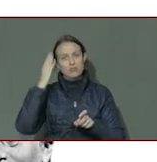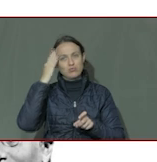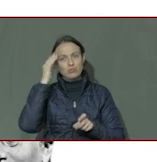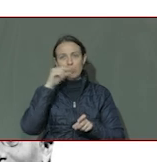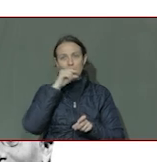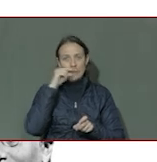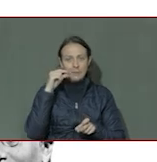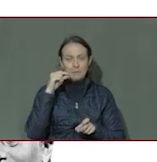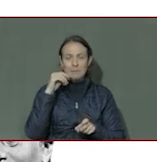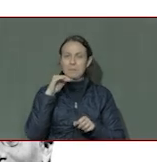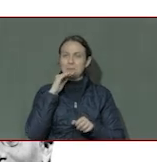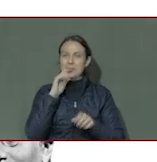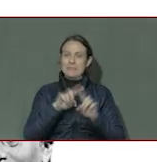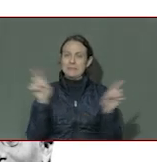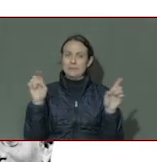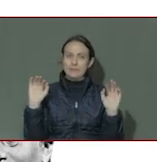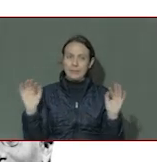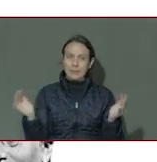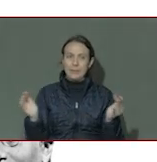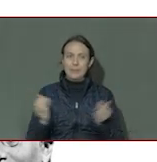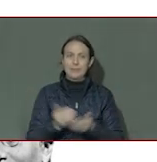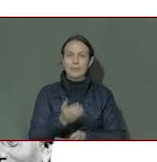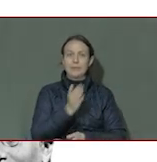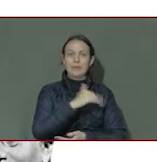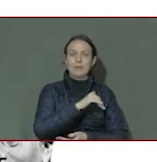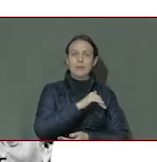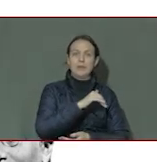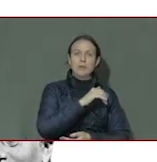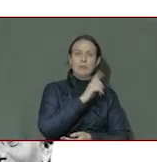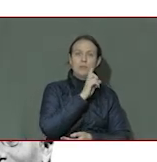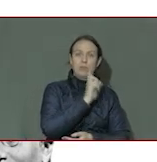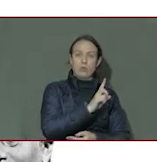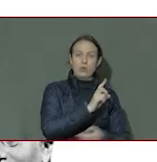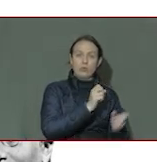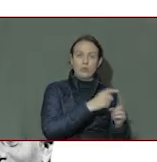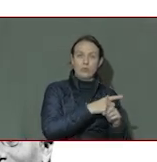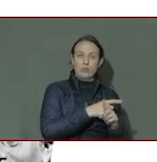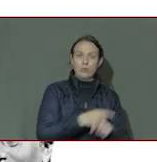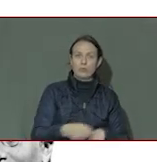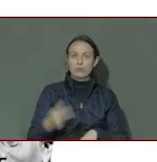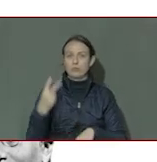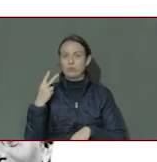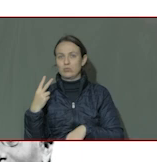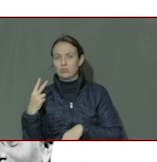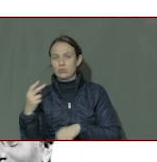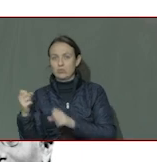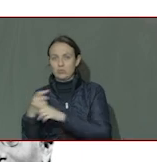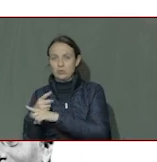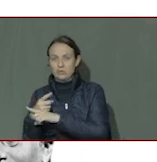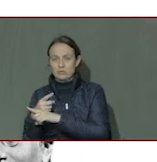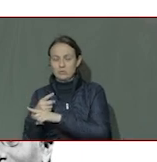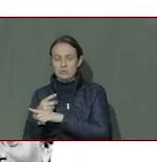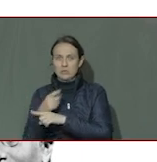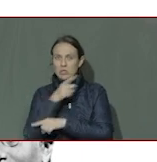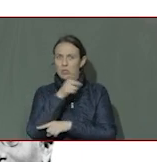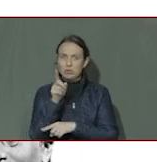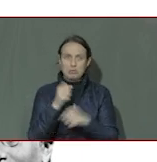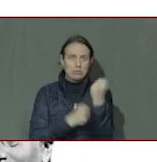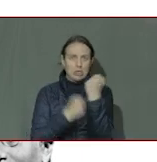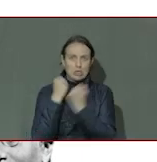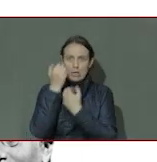with heterozygous. Monohybrid cross and dihybrid cross. If you don't know the format